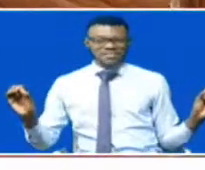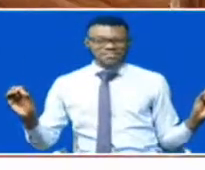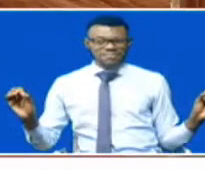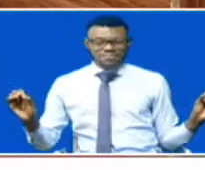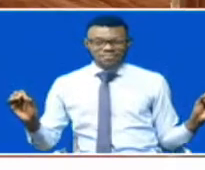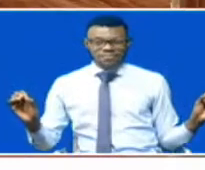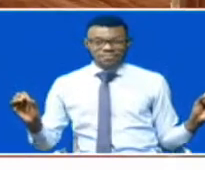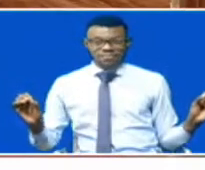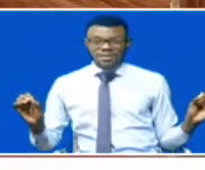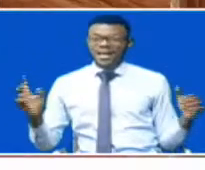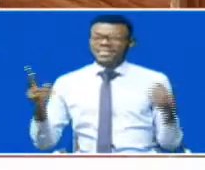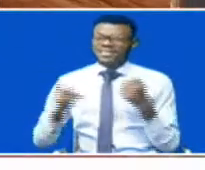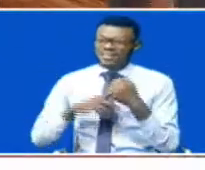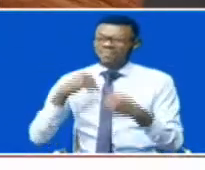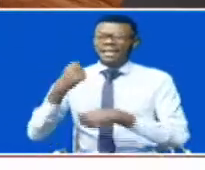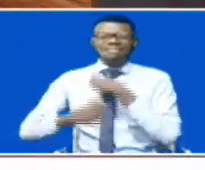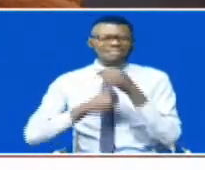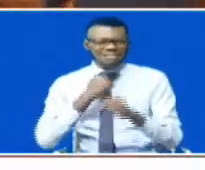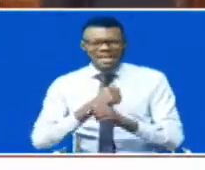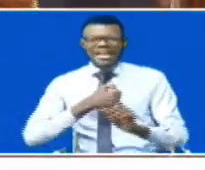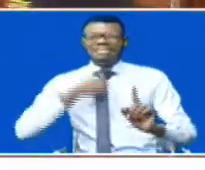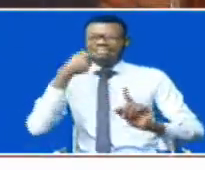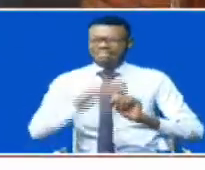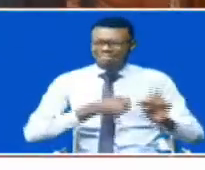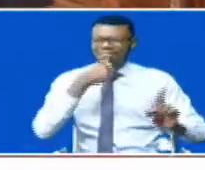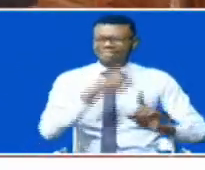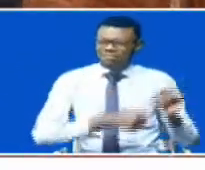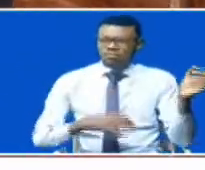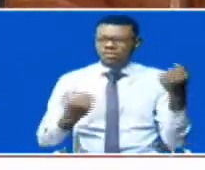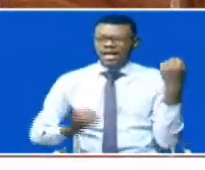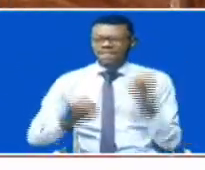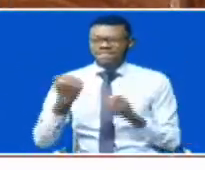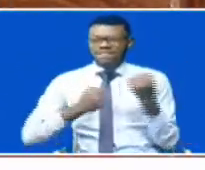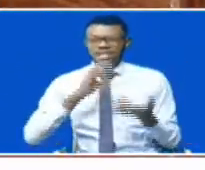After a seven-year push for car grants, the country's